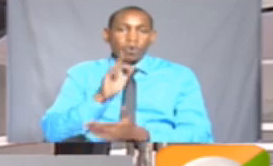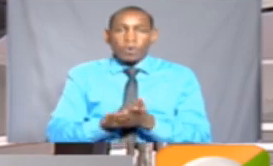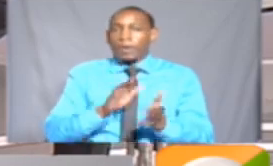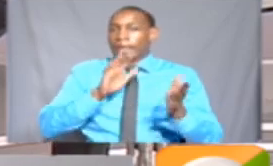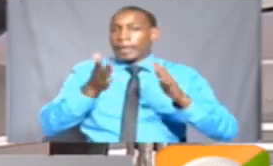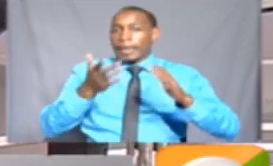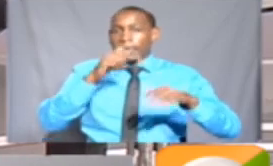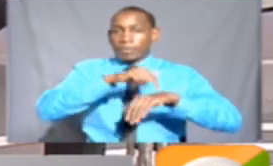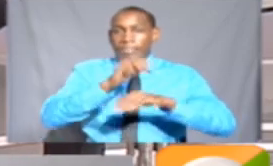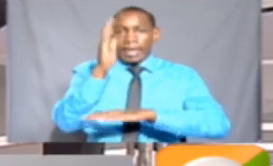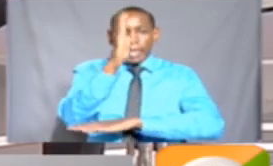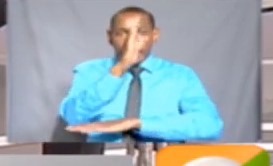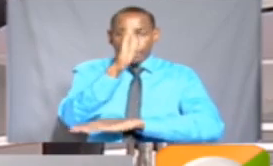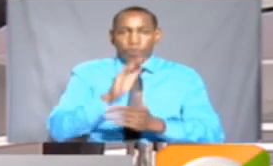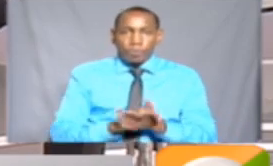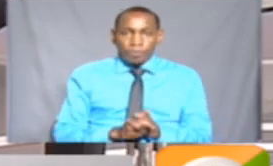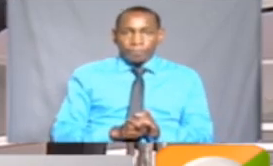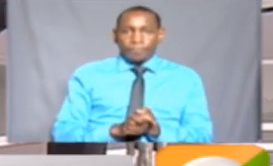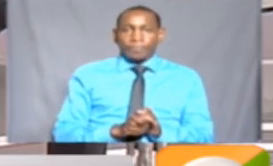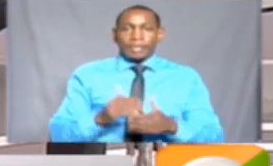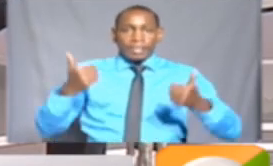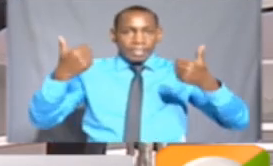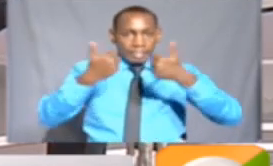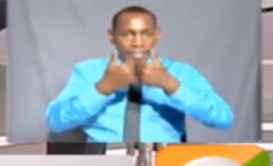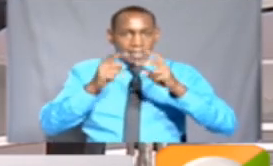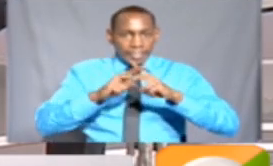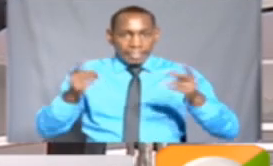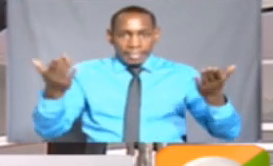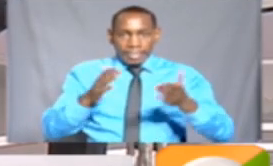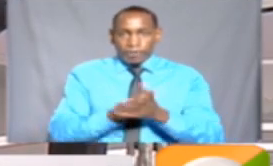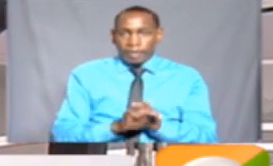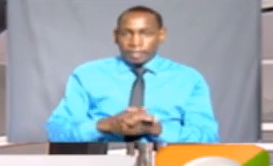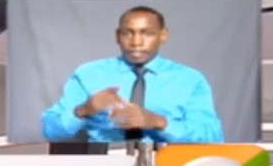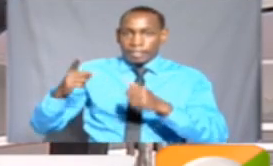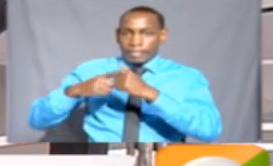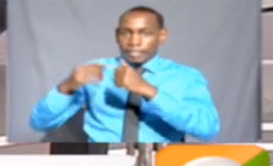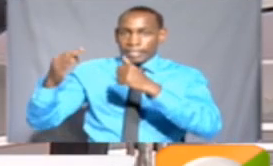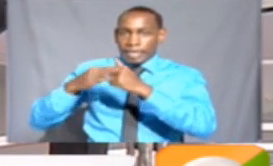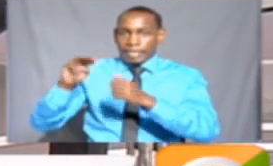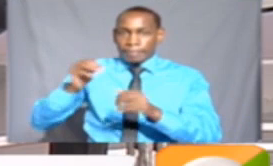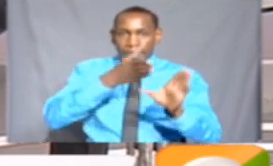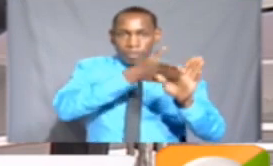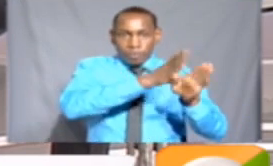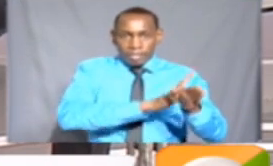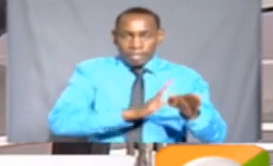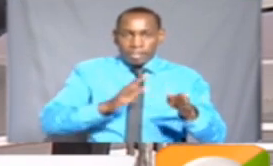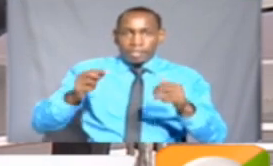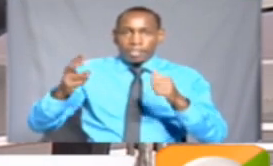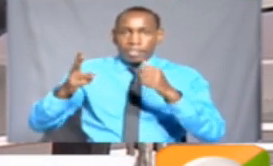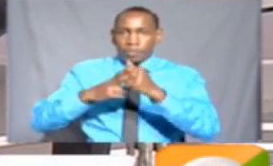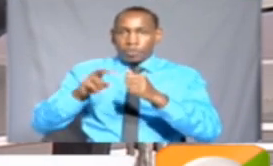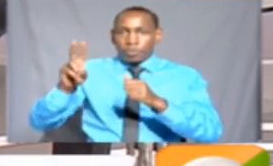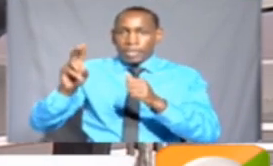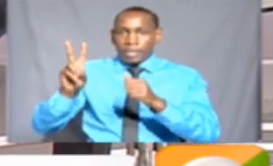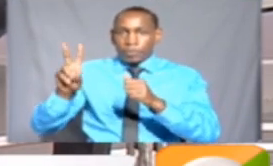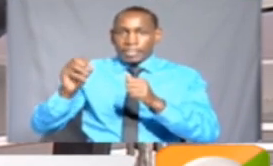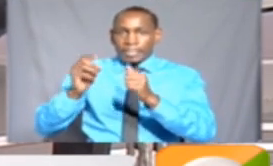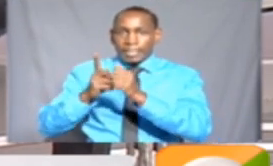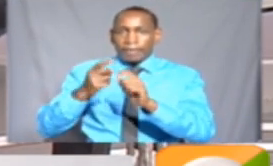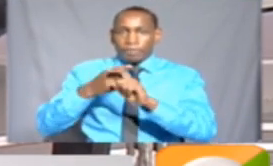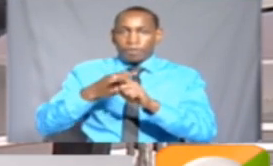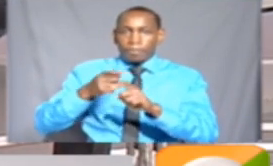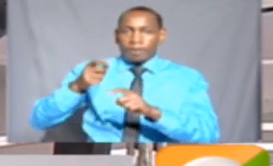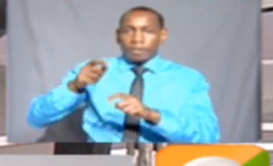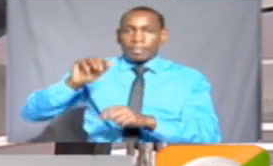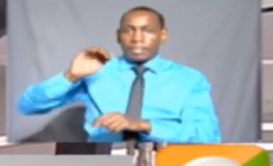around midday. So this is where the debacle began. It's 68 million shillings was withdrawn June 2011 from the Nairobi City